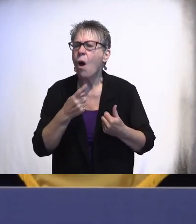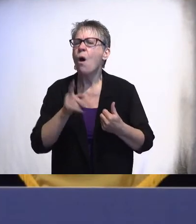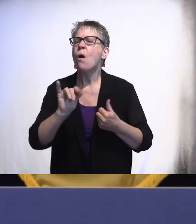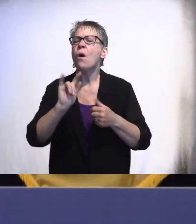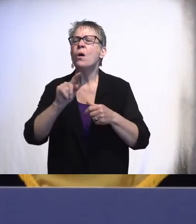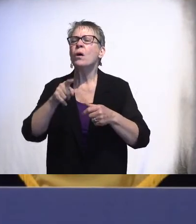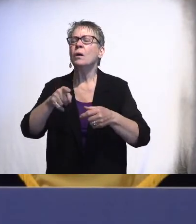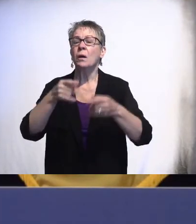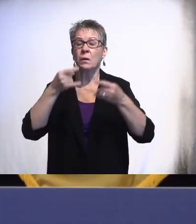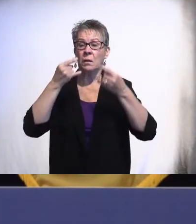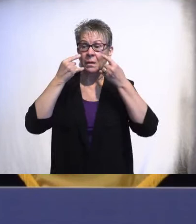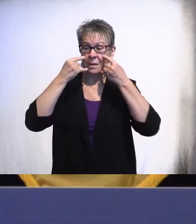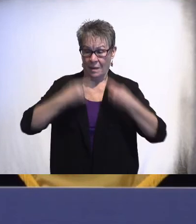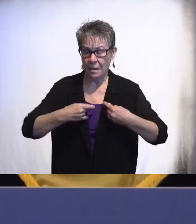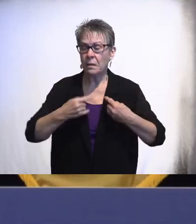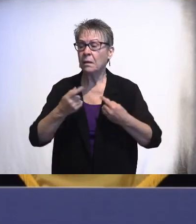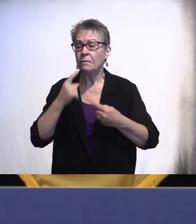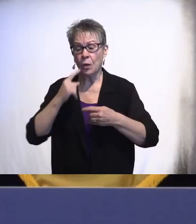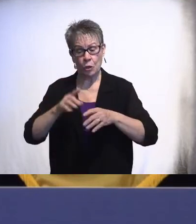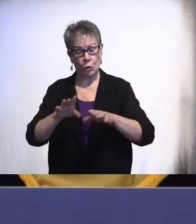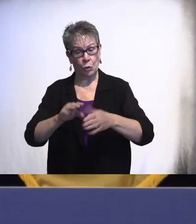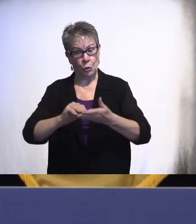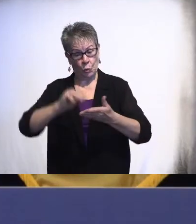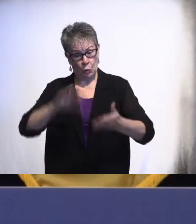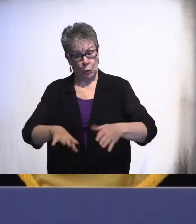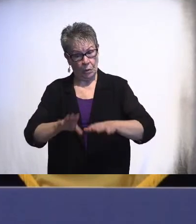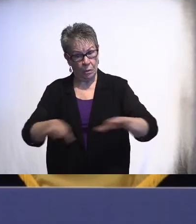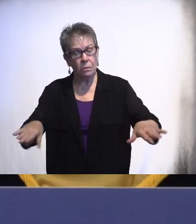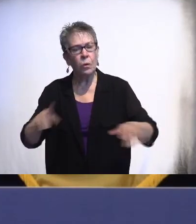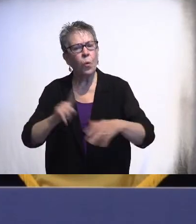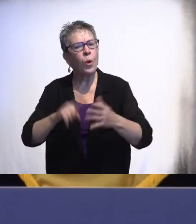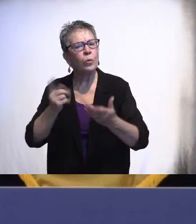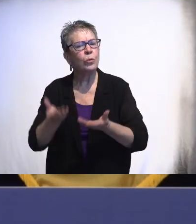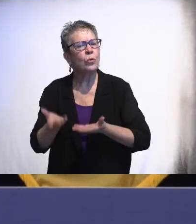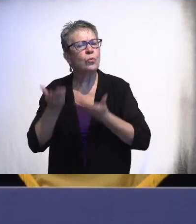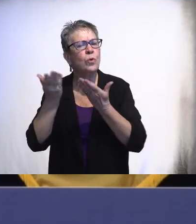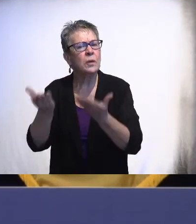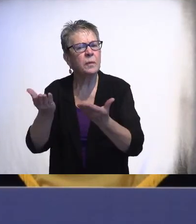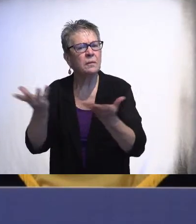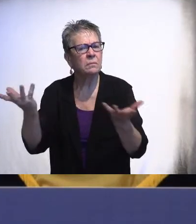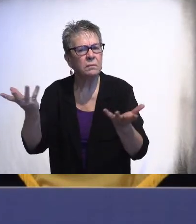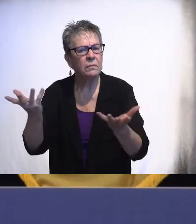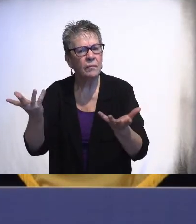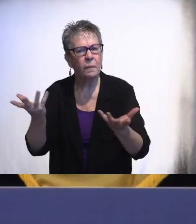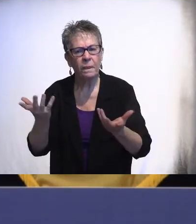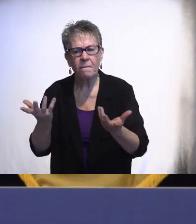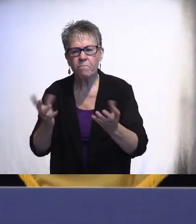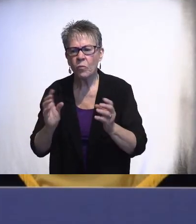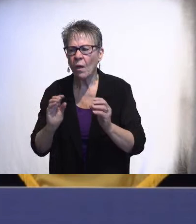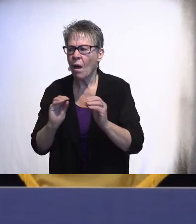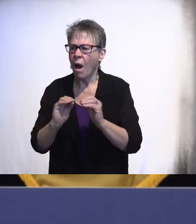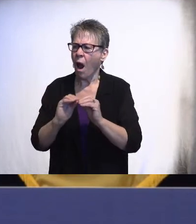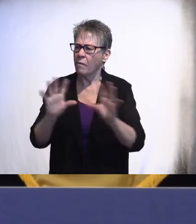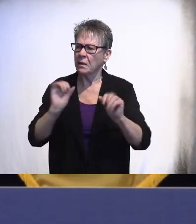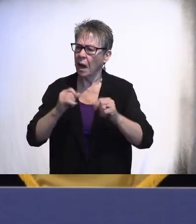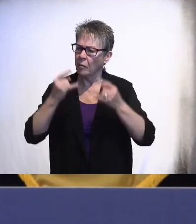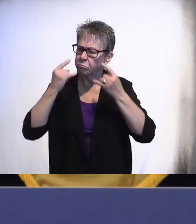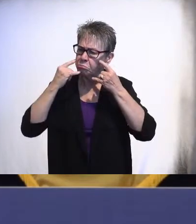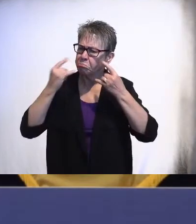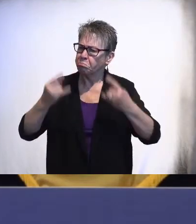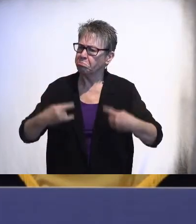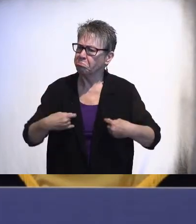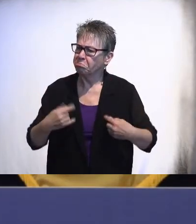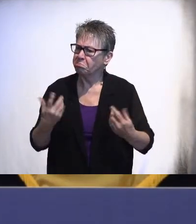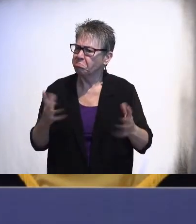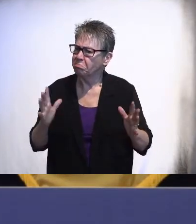we wouldn't be doing this if we didn't recommend that you can lift it, but you also, you have to know your own health situation. If